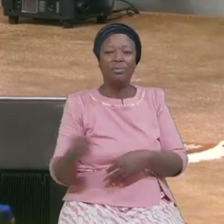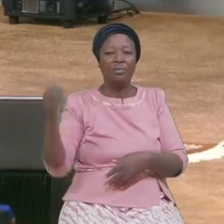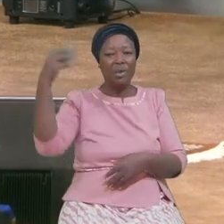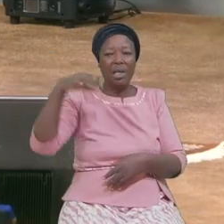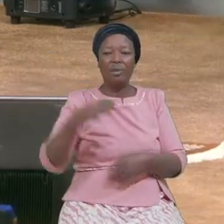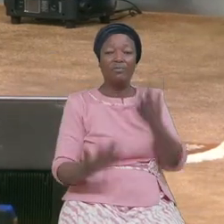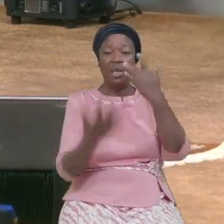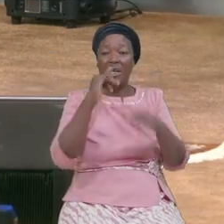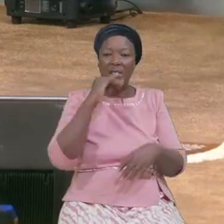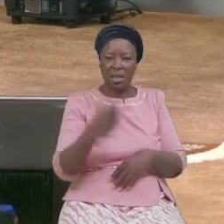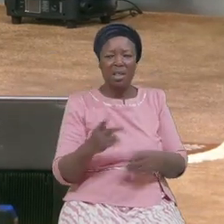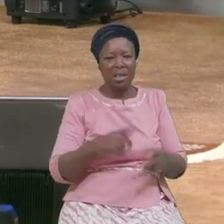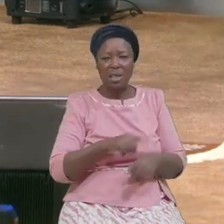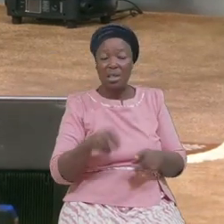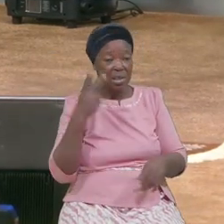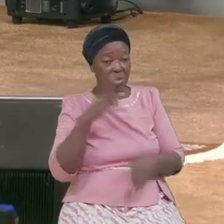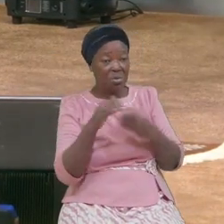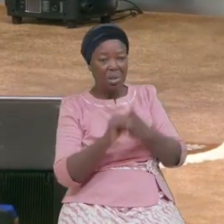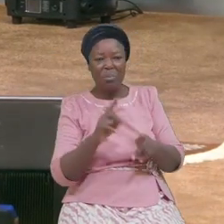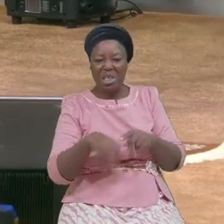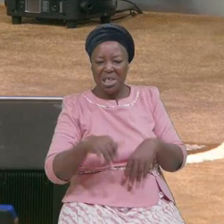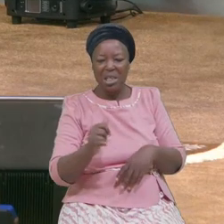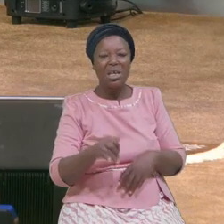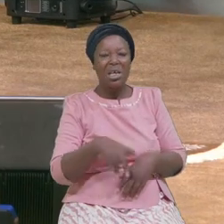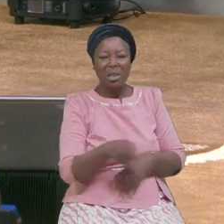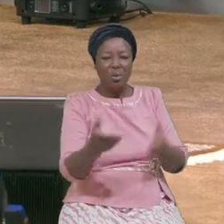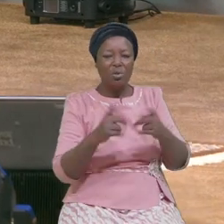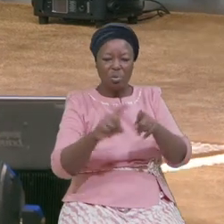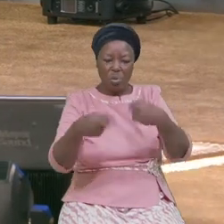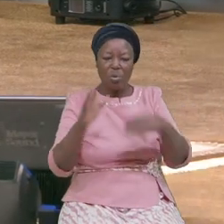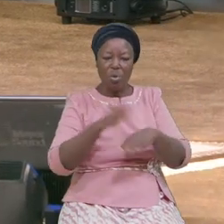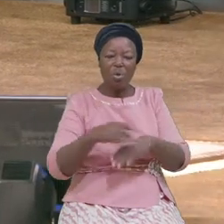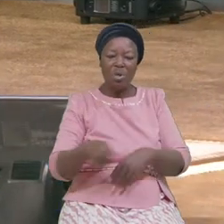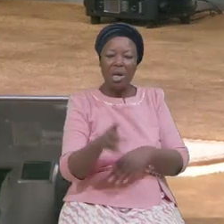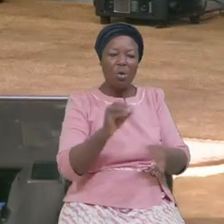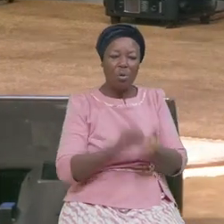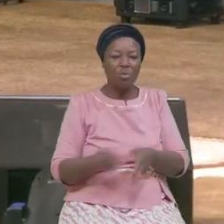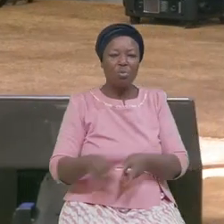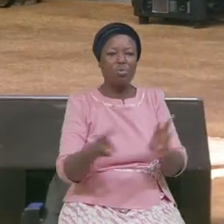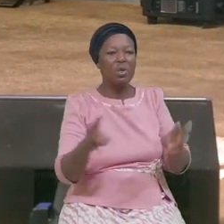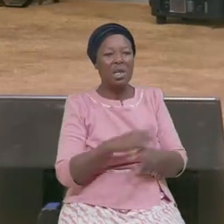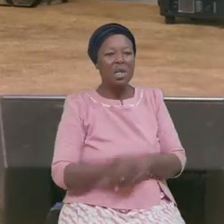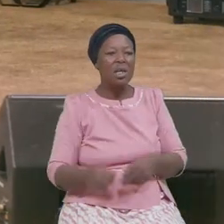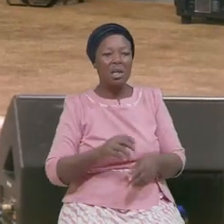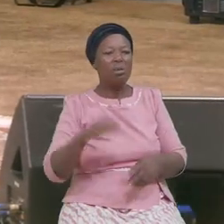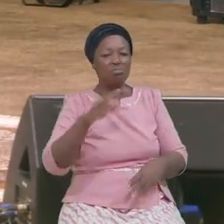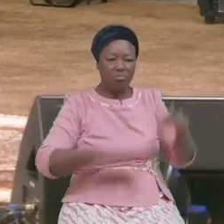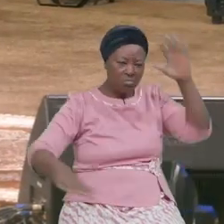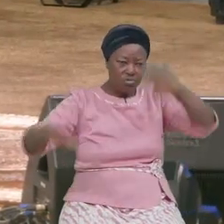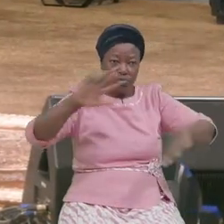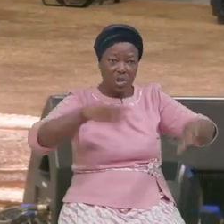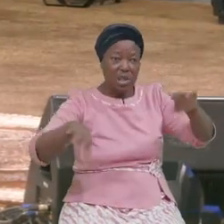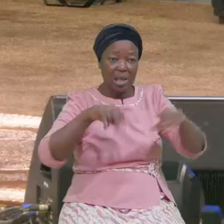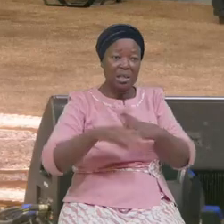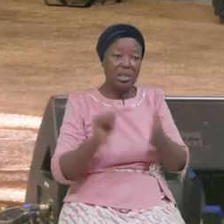to pave their own way. They wandered in the wilderness in a solitary way. They found